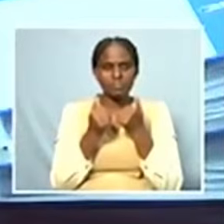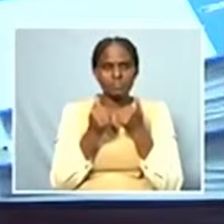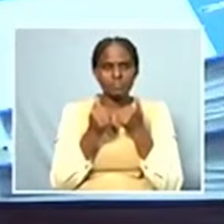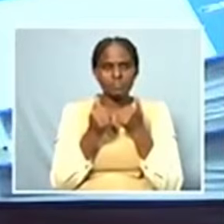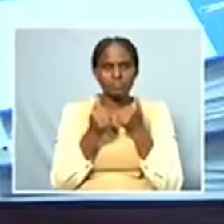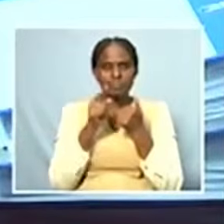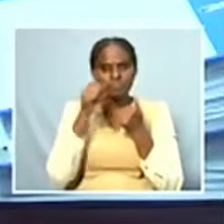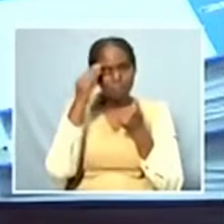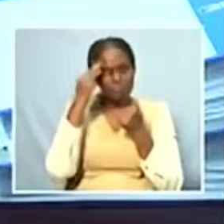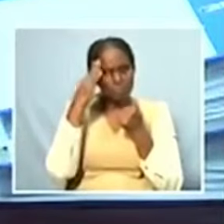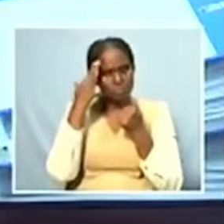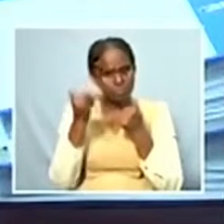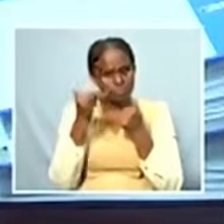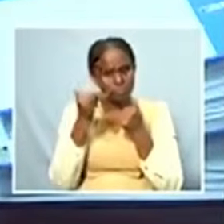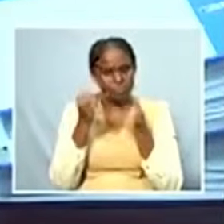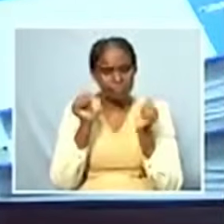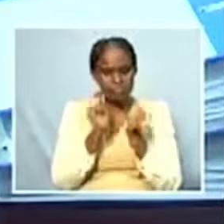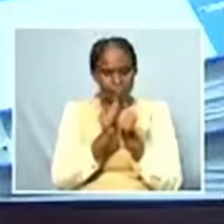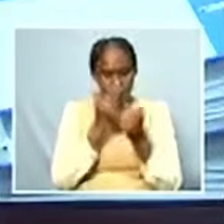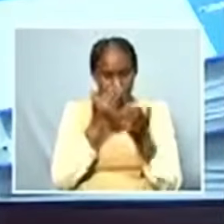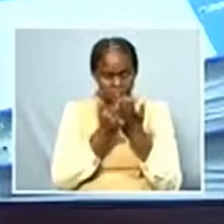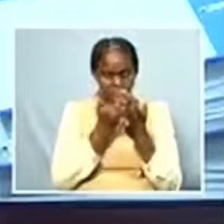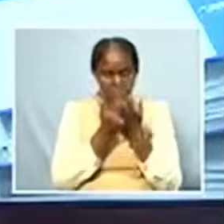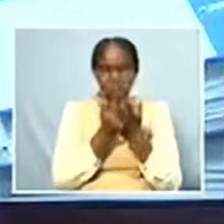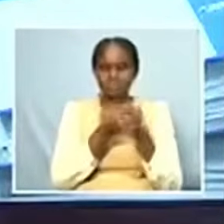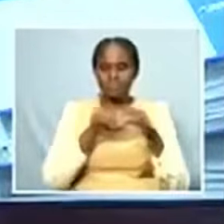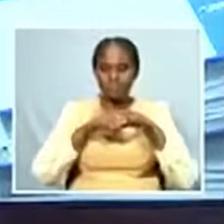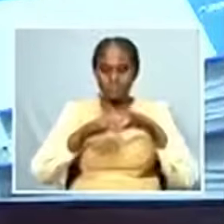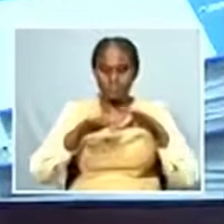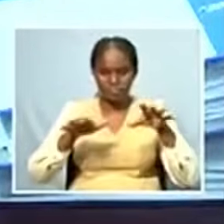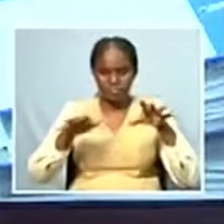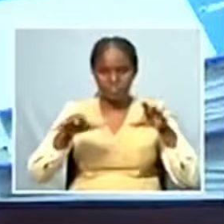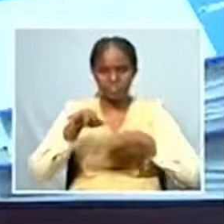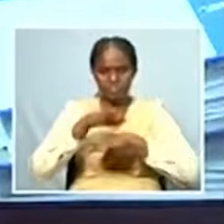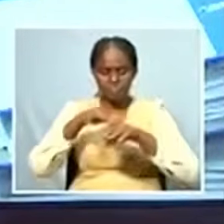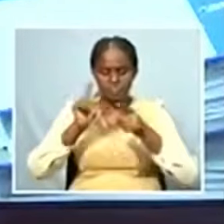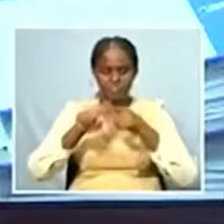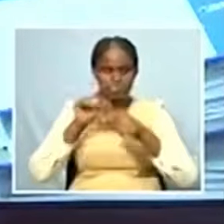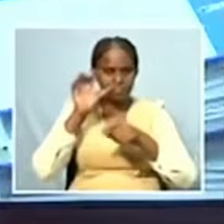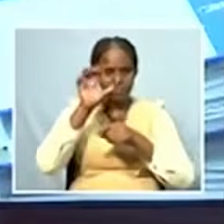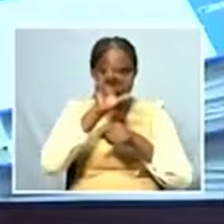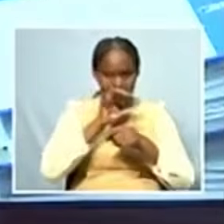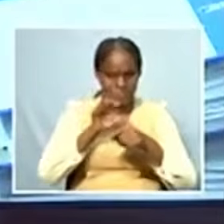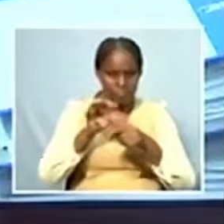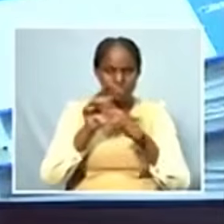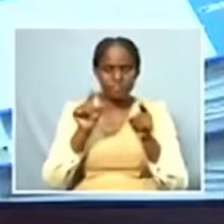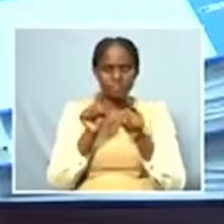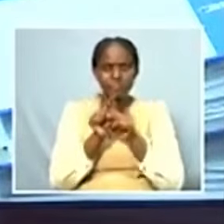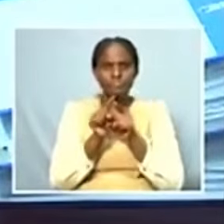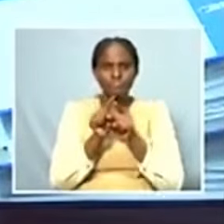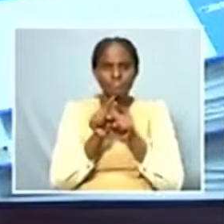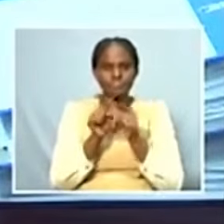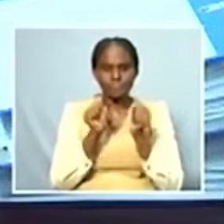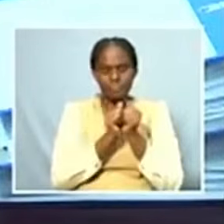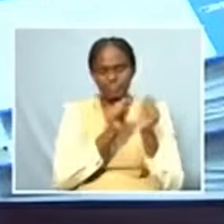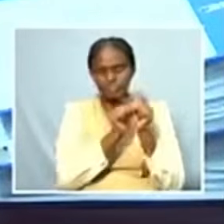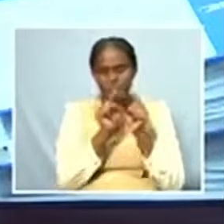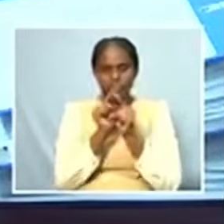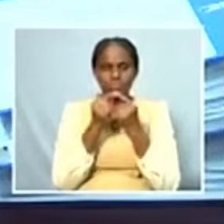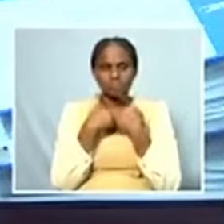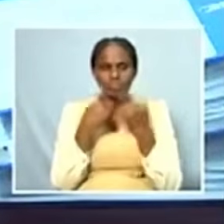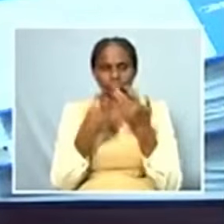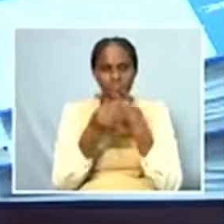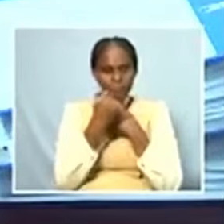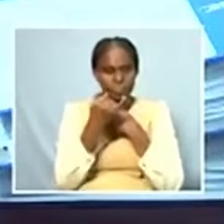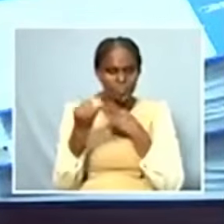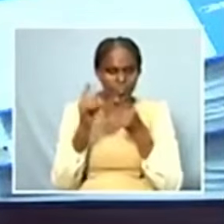you know, why this is spread over to the provinces, and also issues